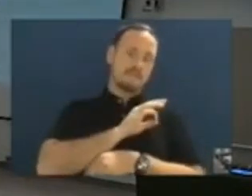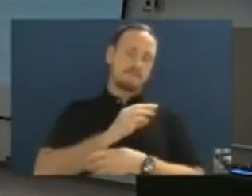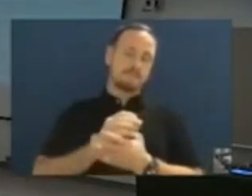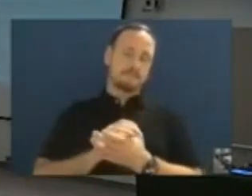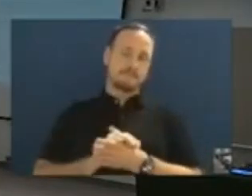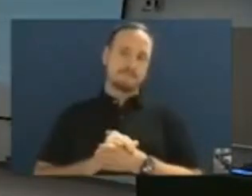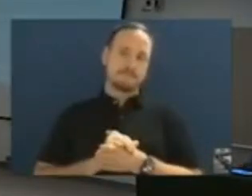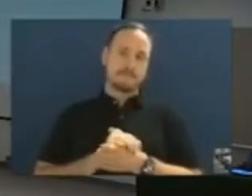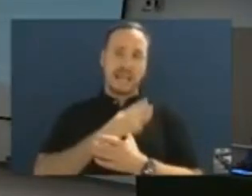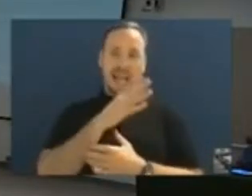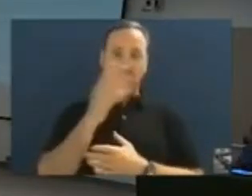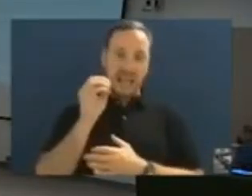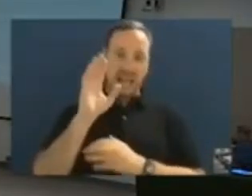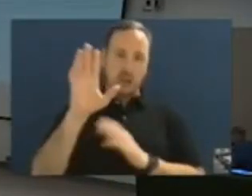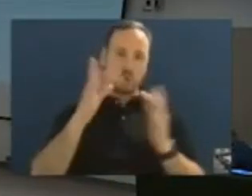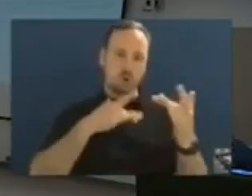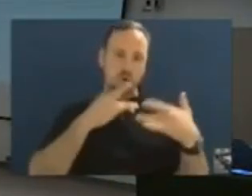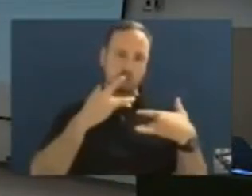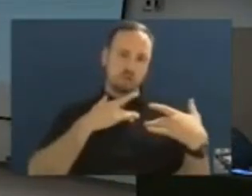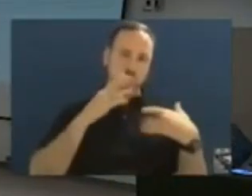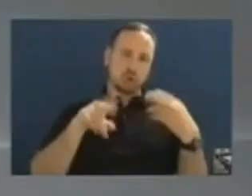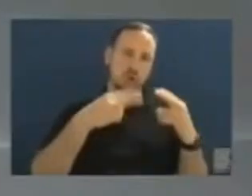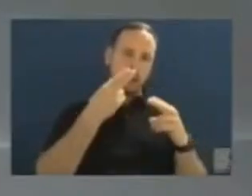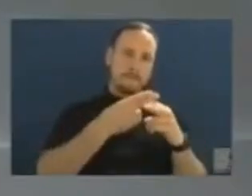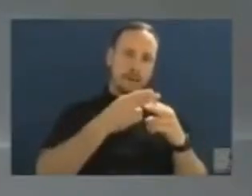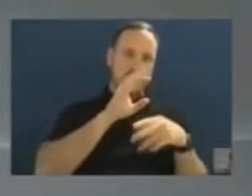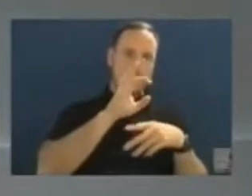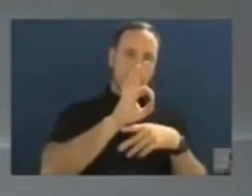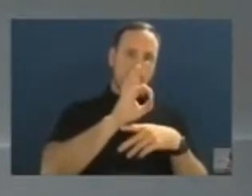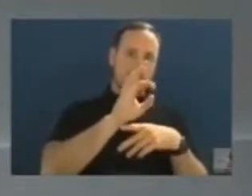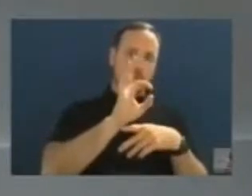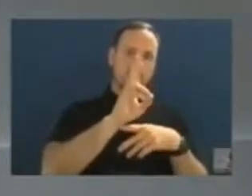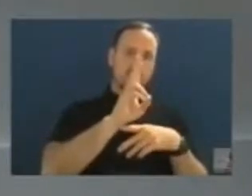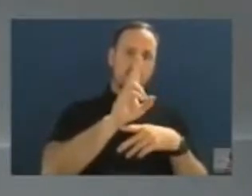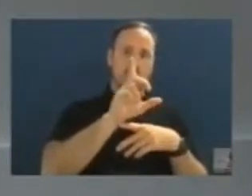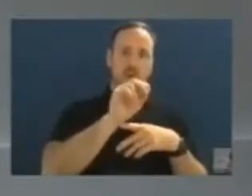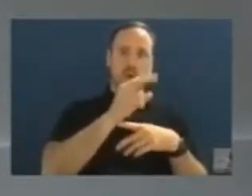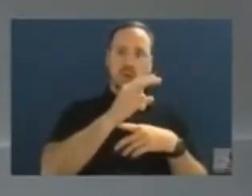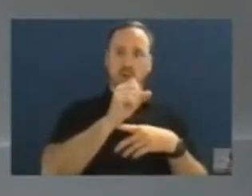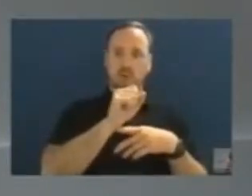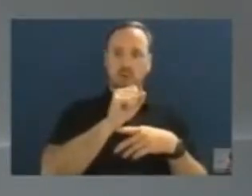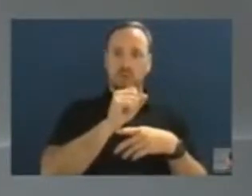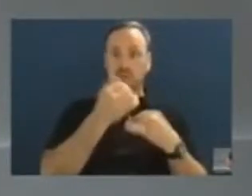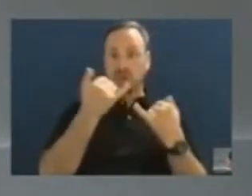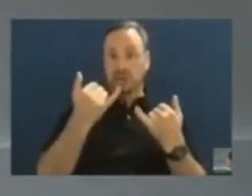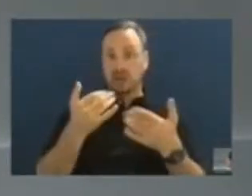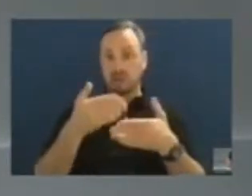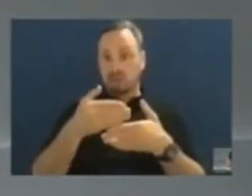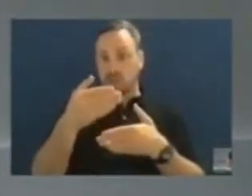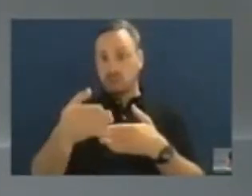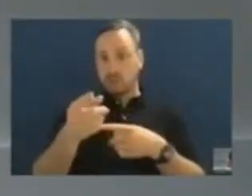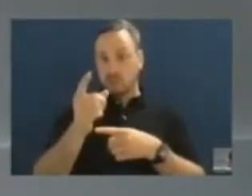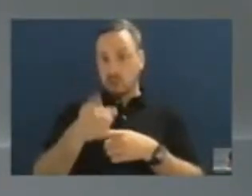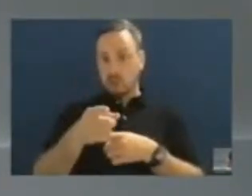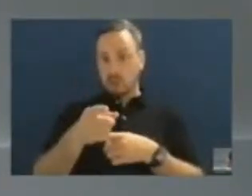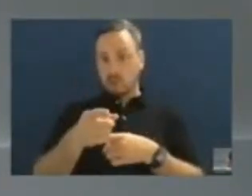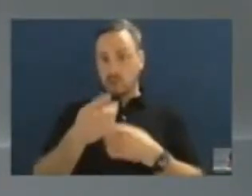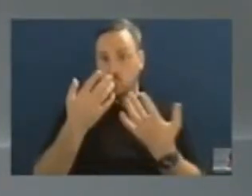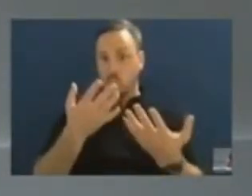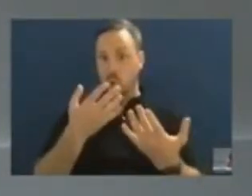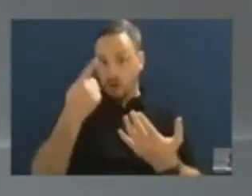you. So next, the moment we've all been waiting for, let's move on to the